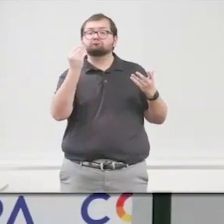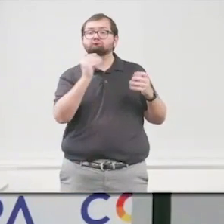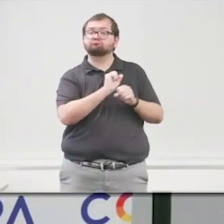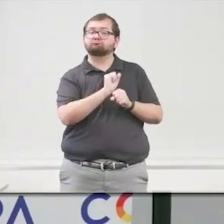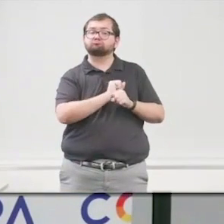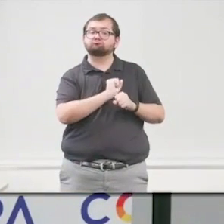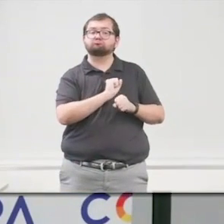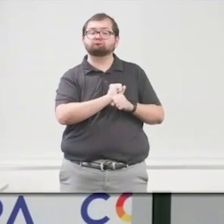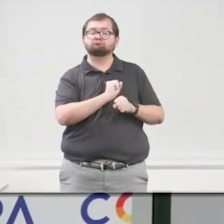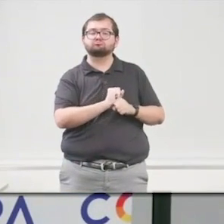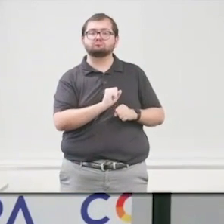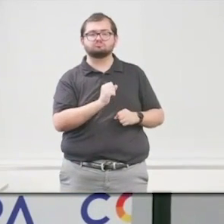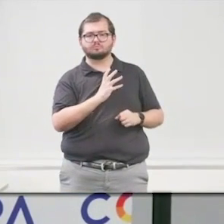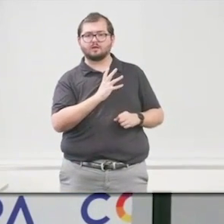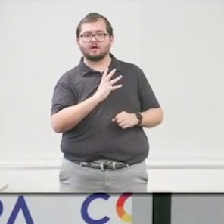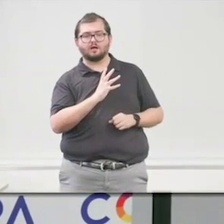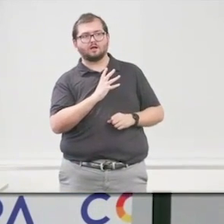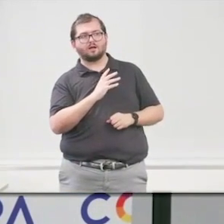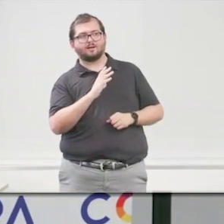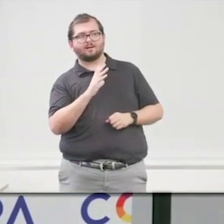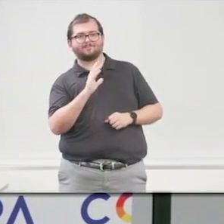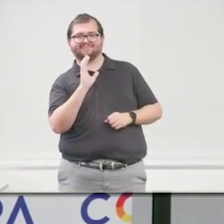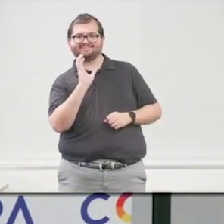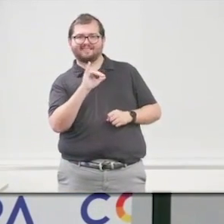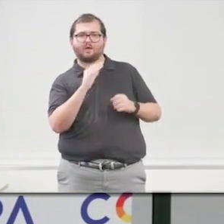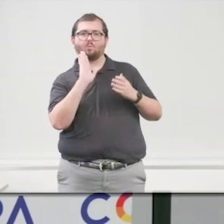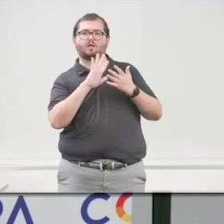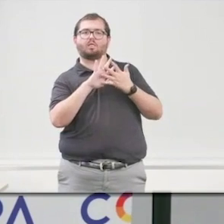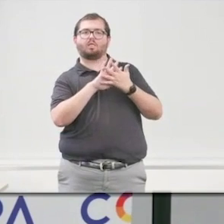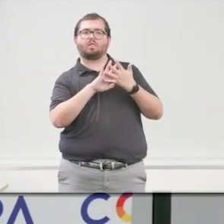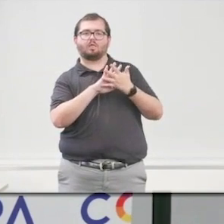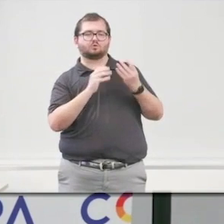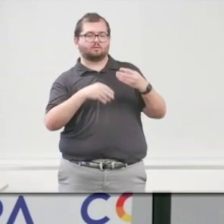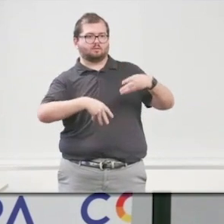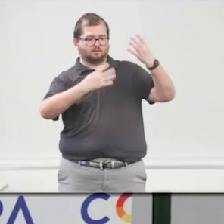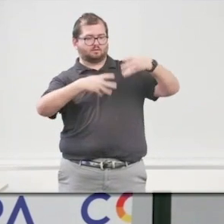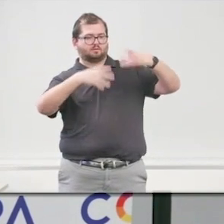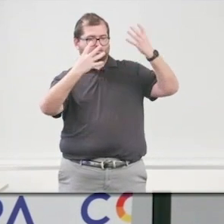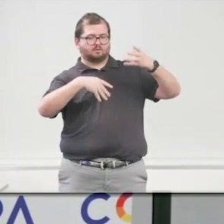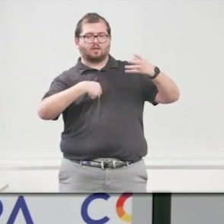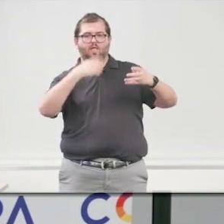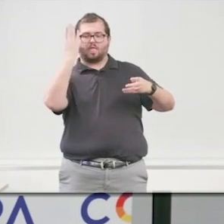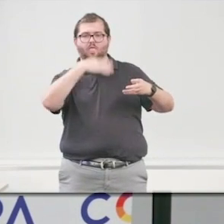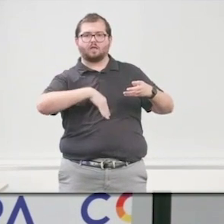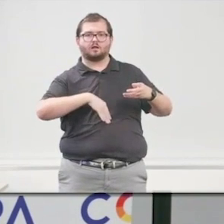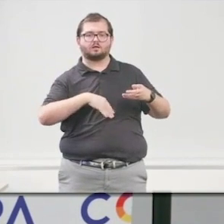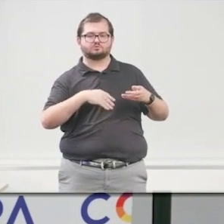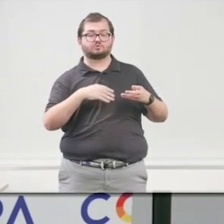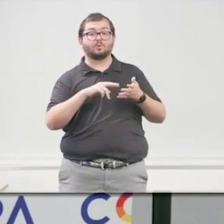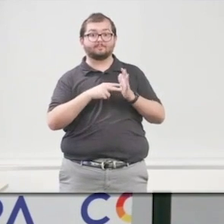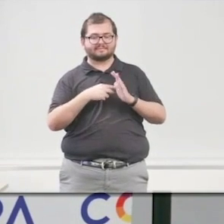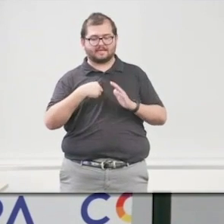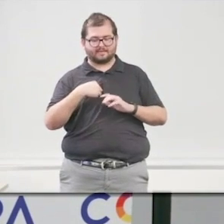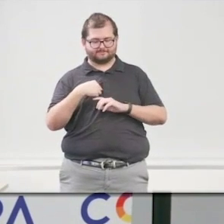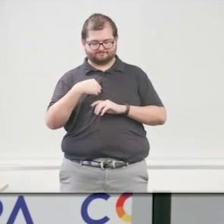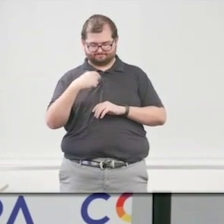job. But those are, things that are clouding the emails as well. And so really it's forcing myself and others to